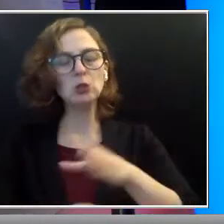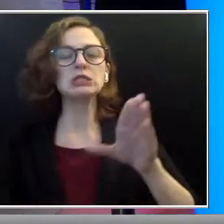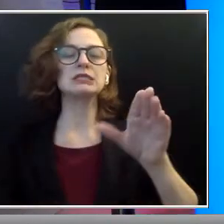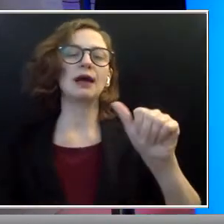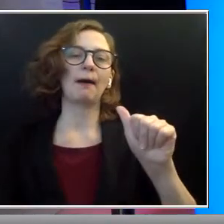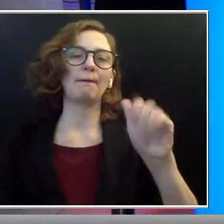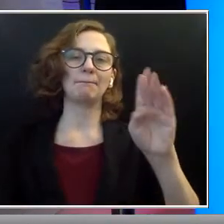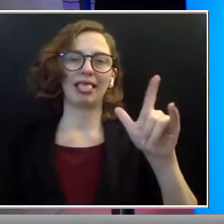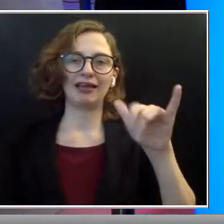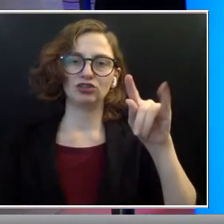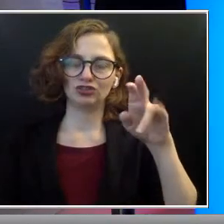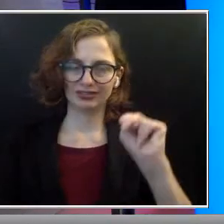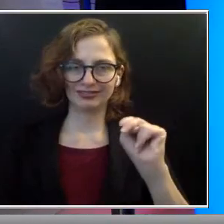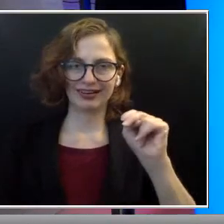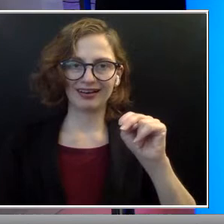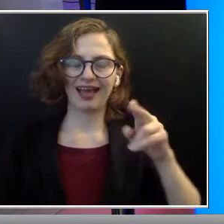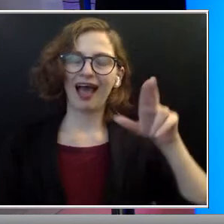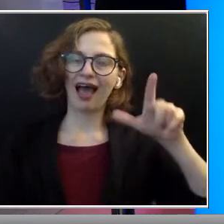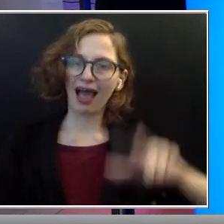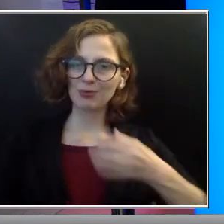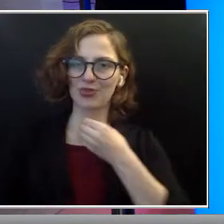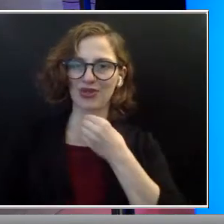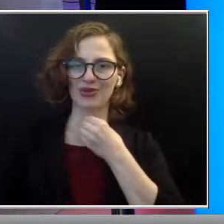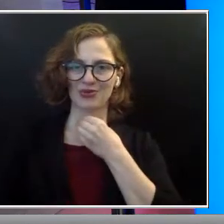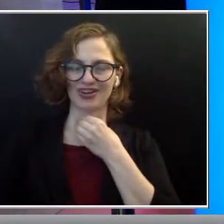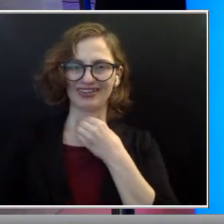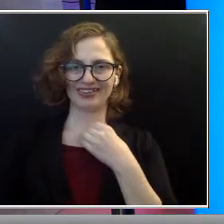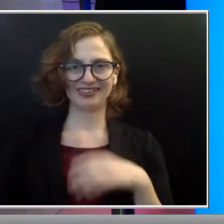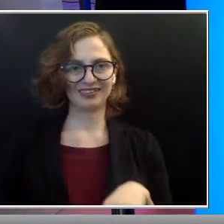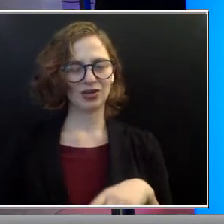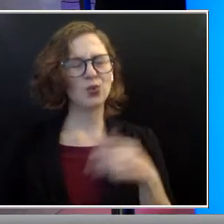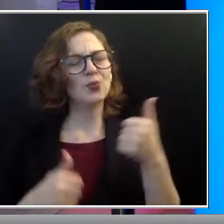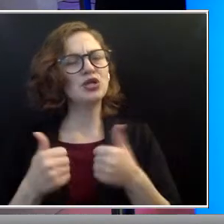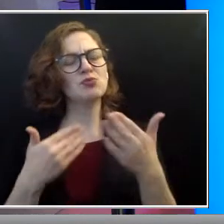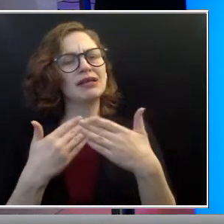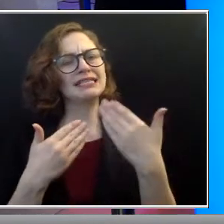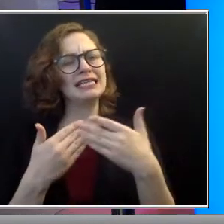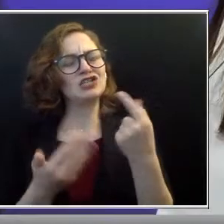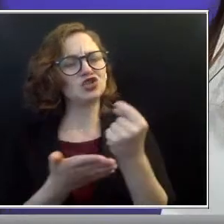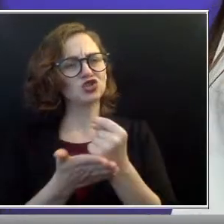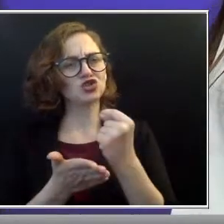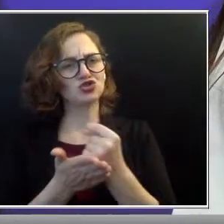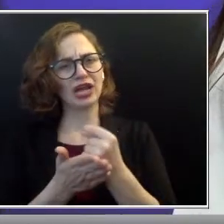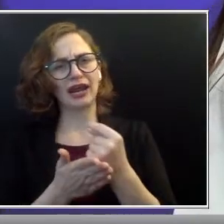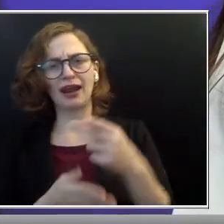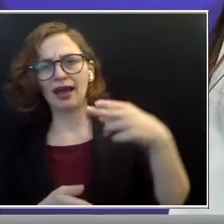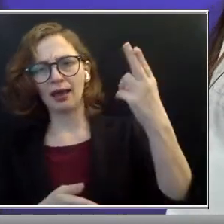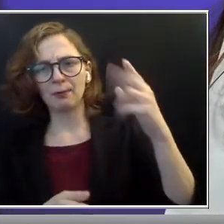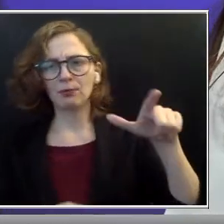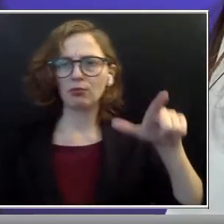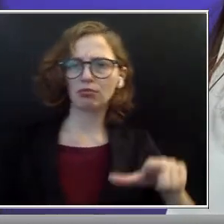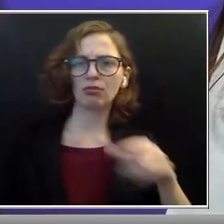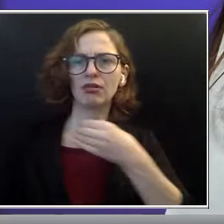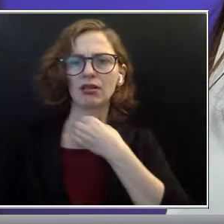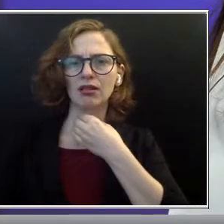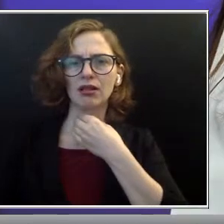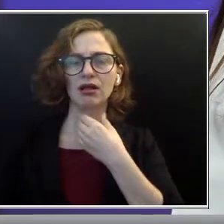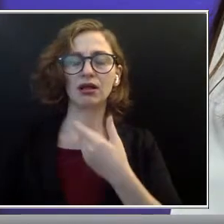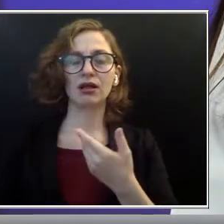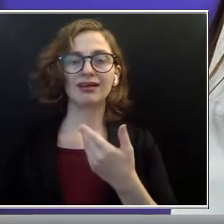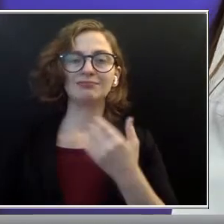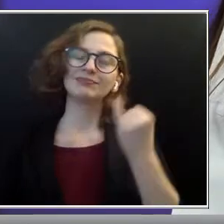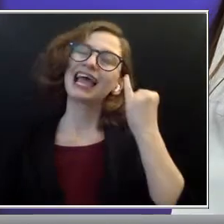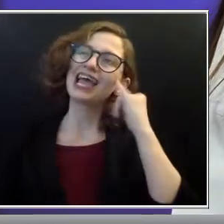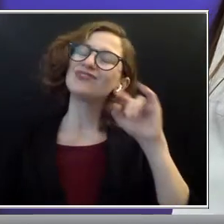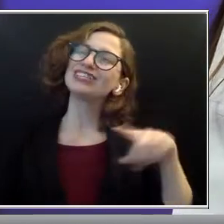treat than hypothyroid than hyperthyroid? So there's a little bit less back and forth when it's just hypothyroidism.